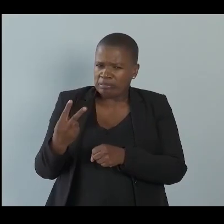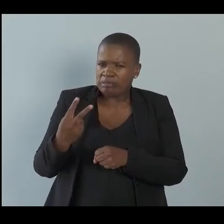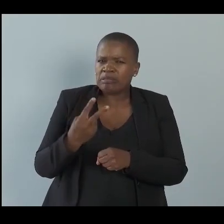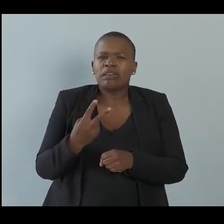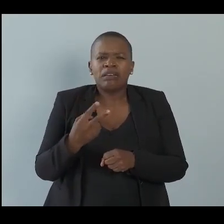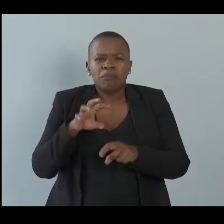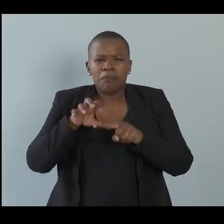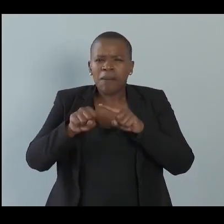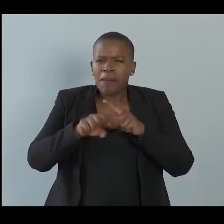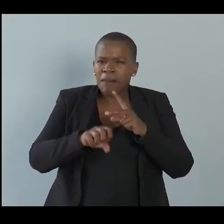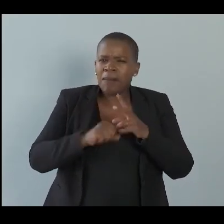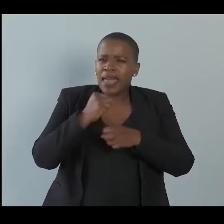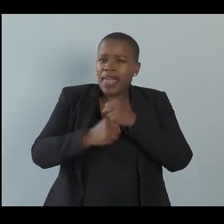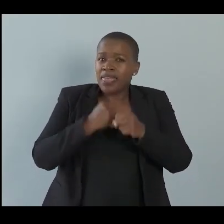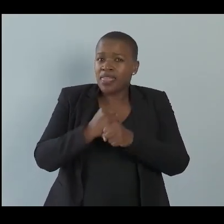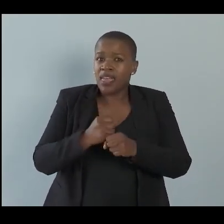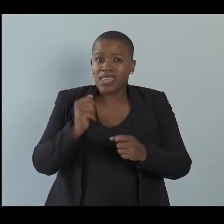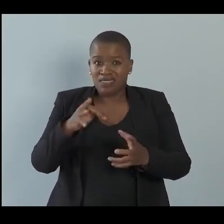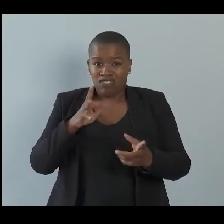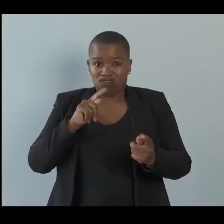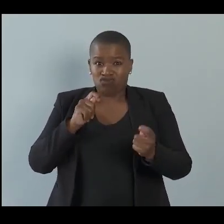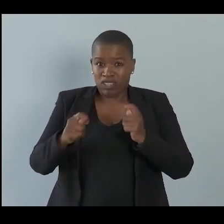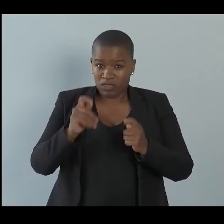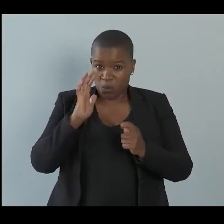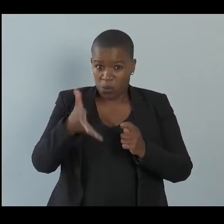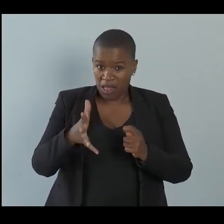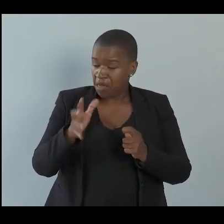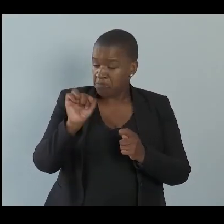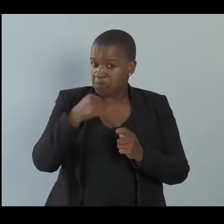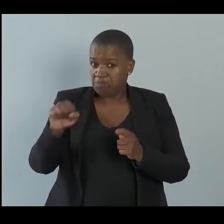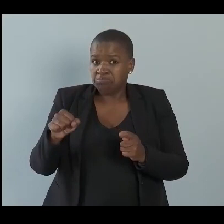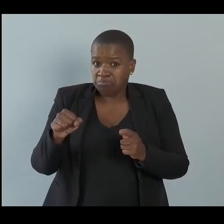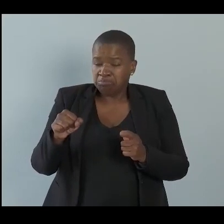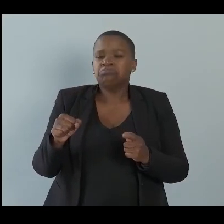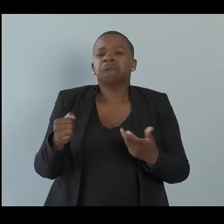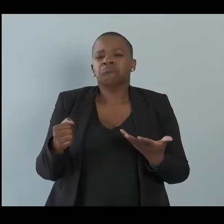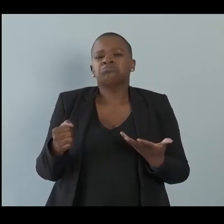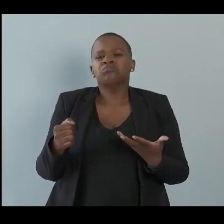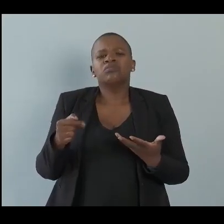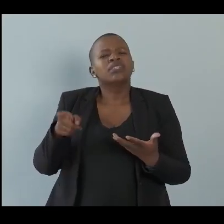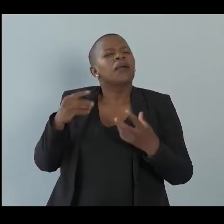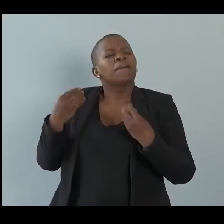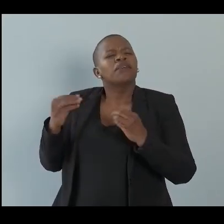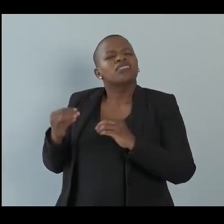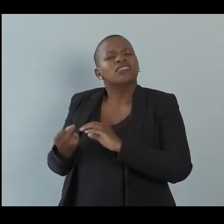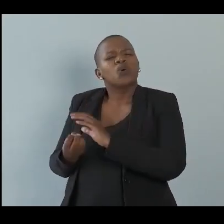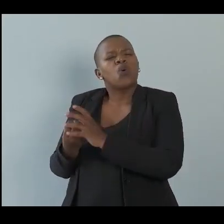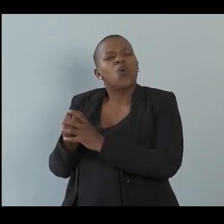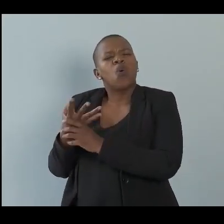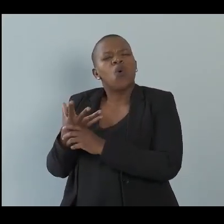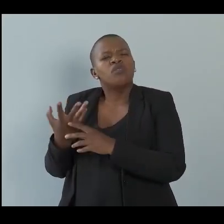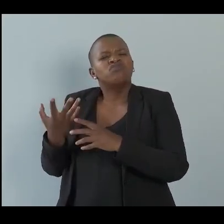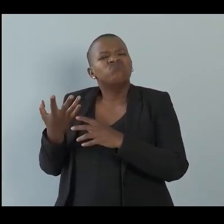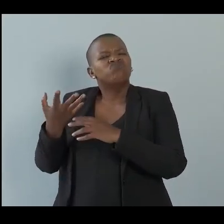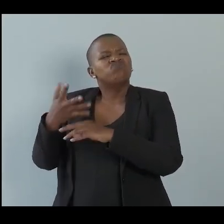going to make any changes to how we view the depreciation. Vanna, in terms of the business going forward, the integration of